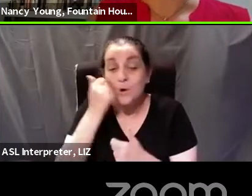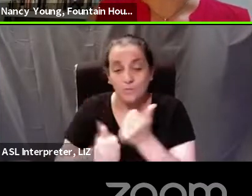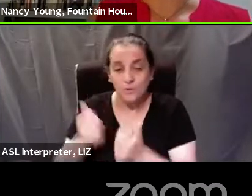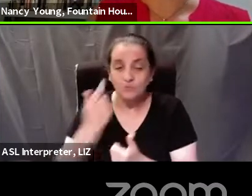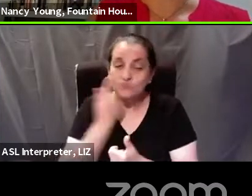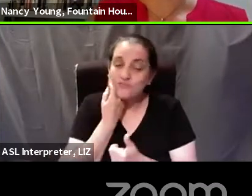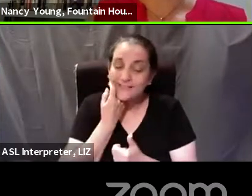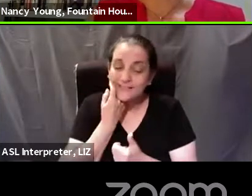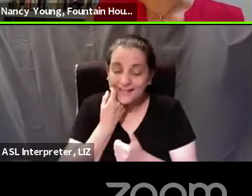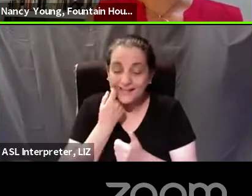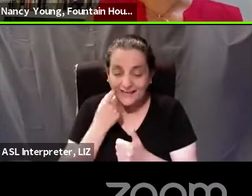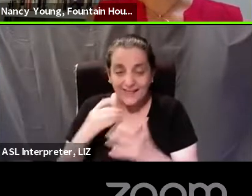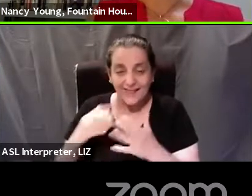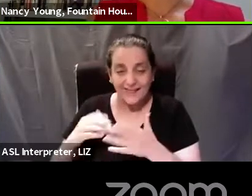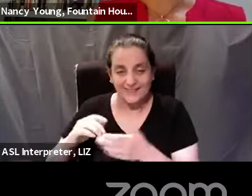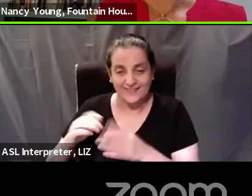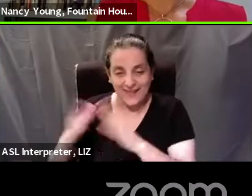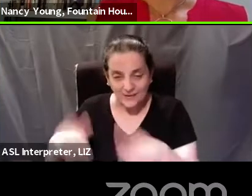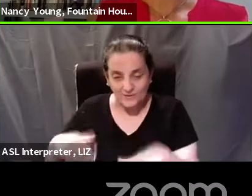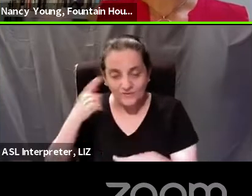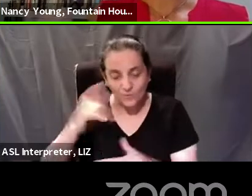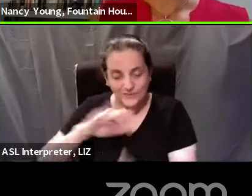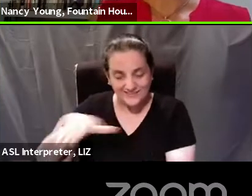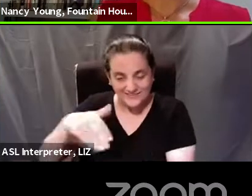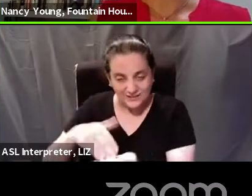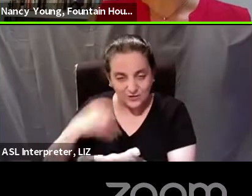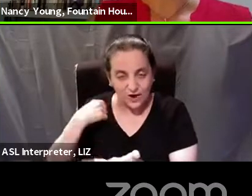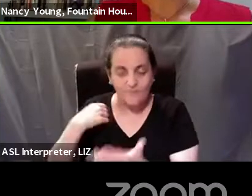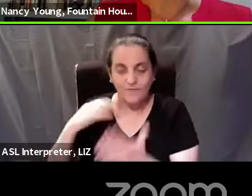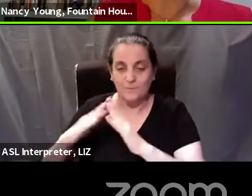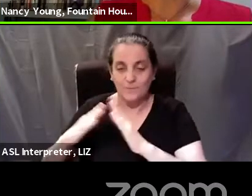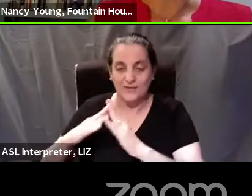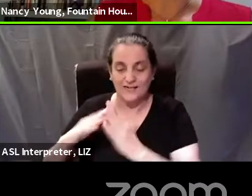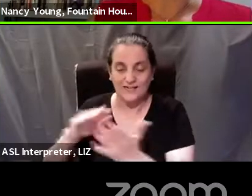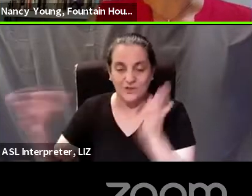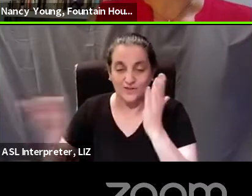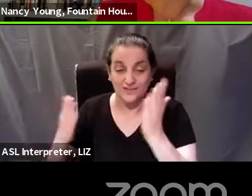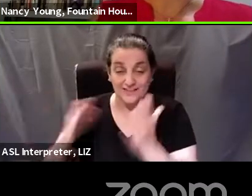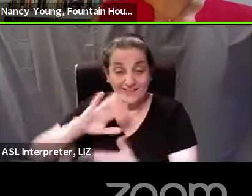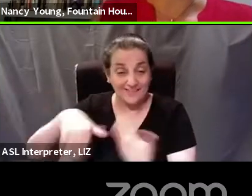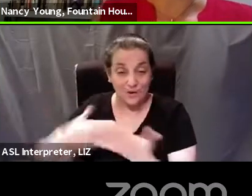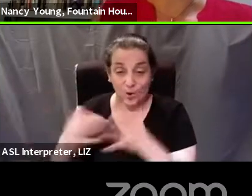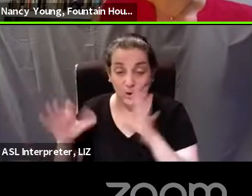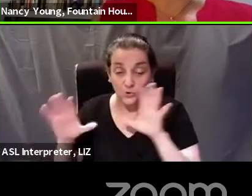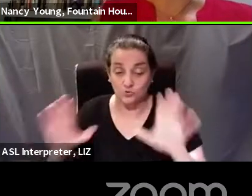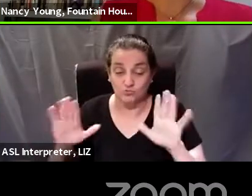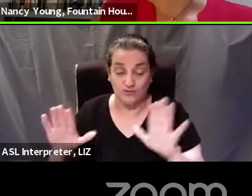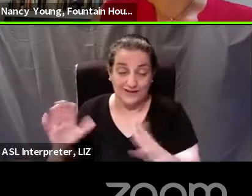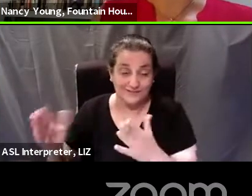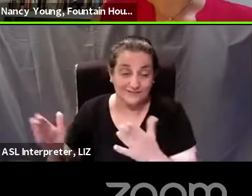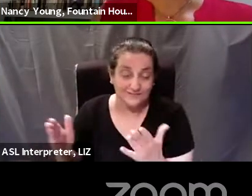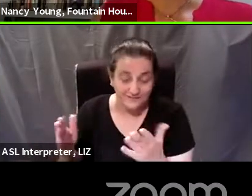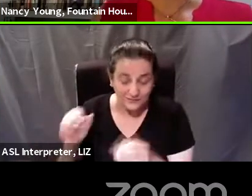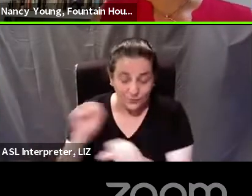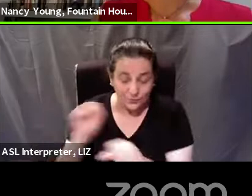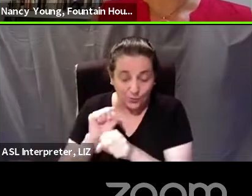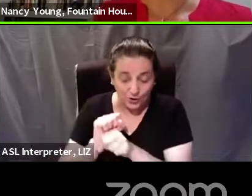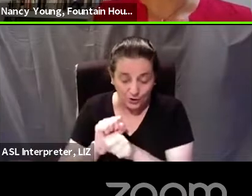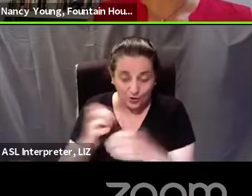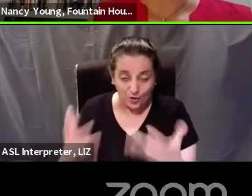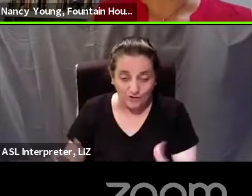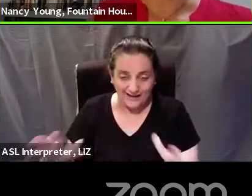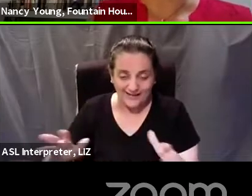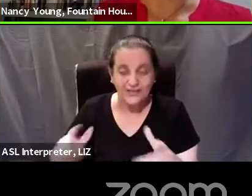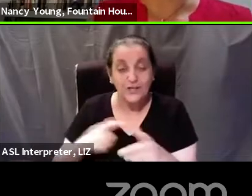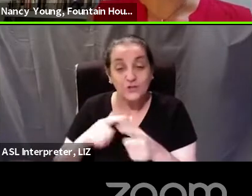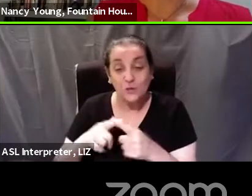Works and Center for Urban Community Services, all of whom do an amazing job already with the work that they do. So joining them